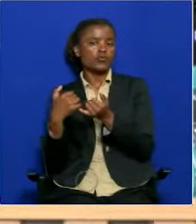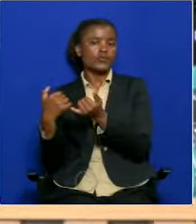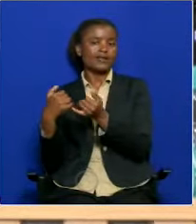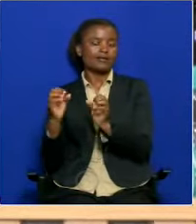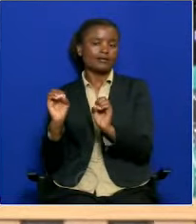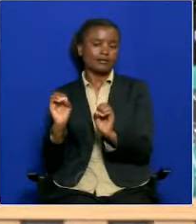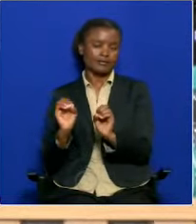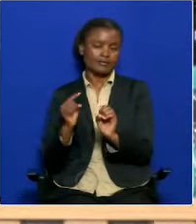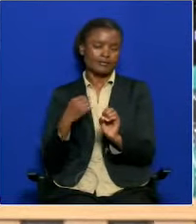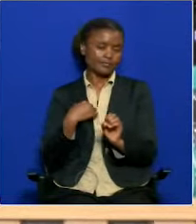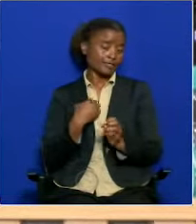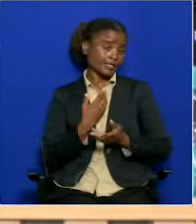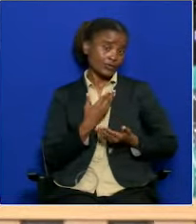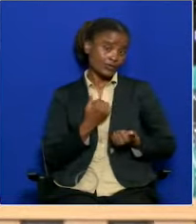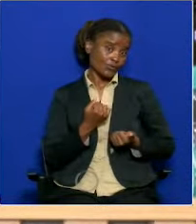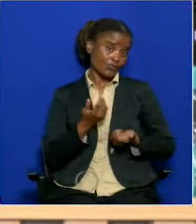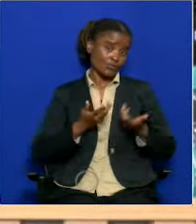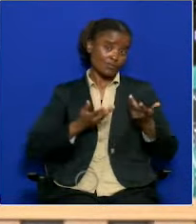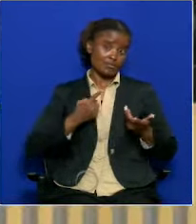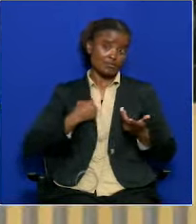I'm wrong with my English.